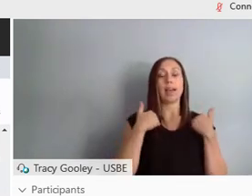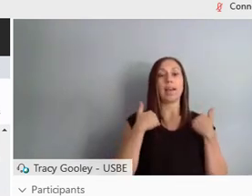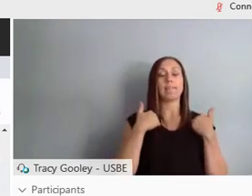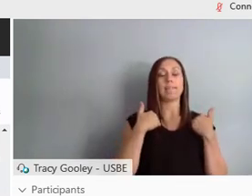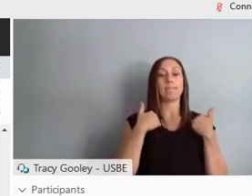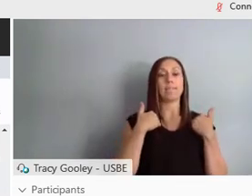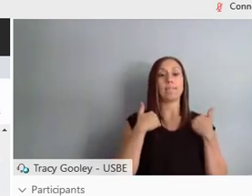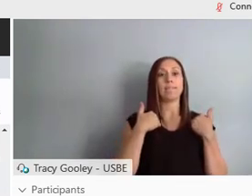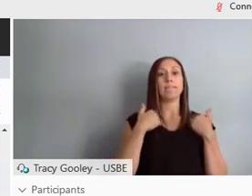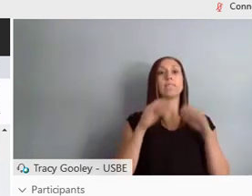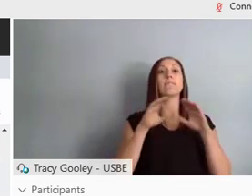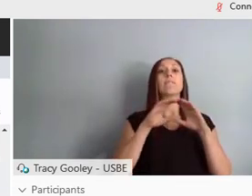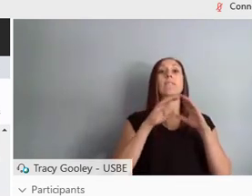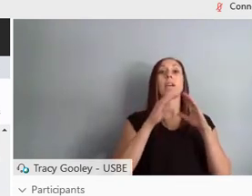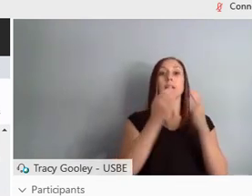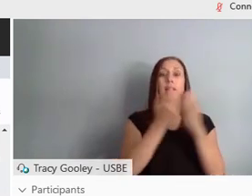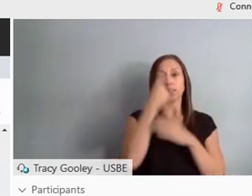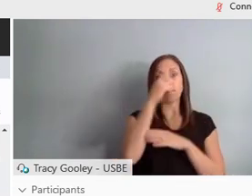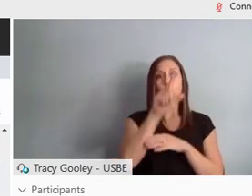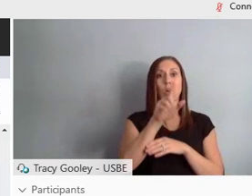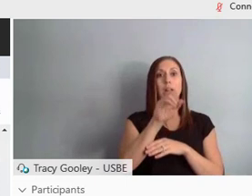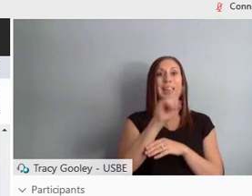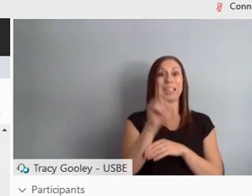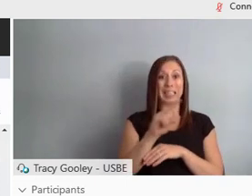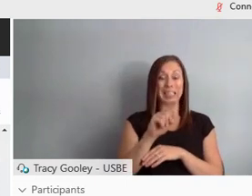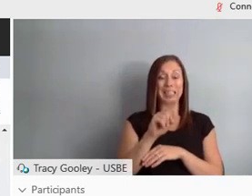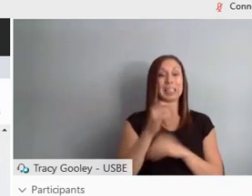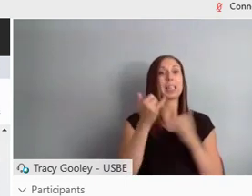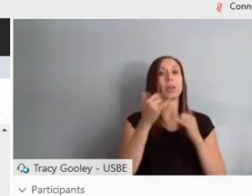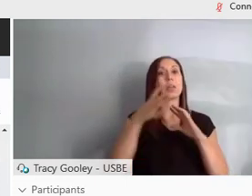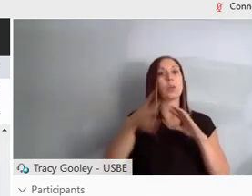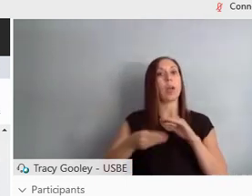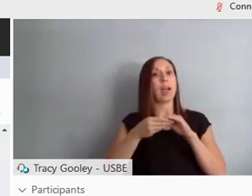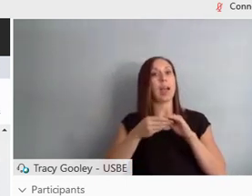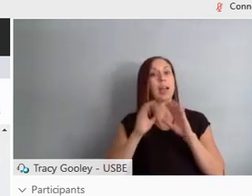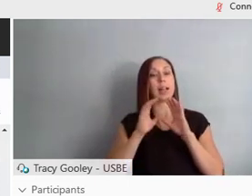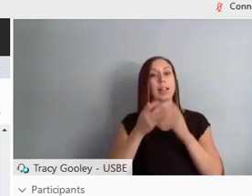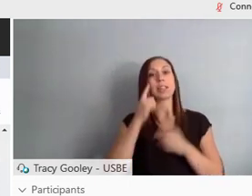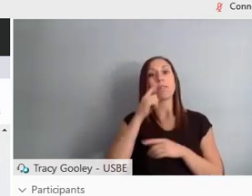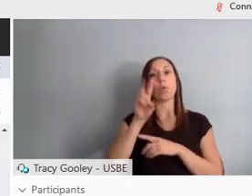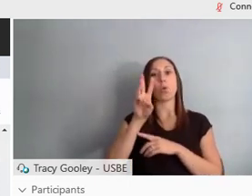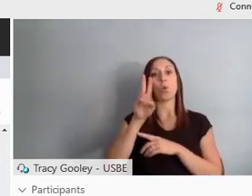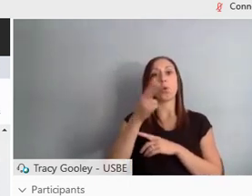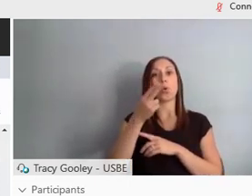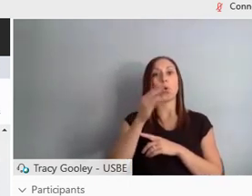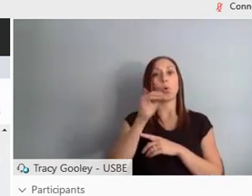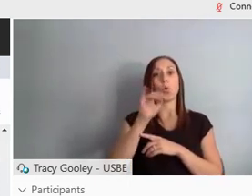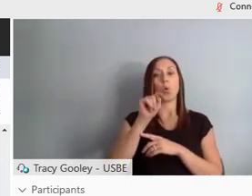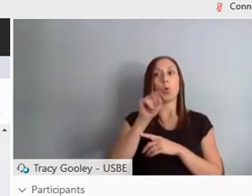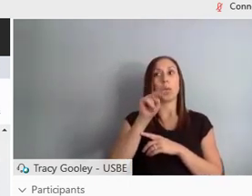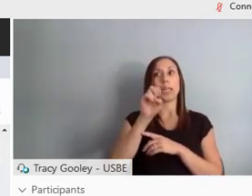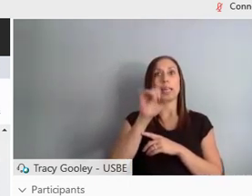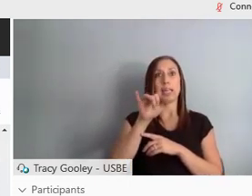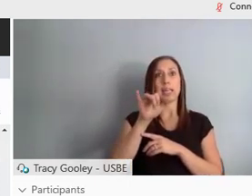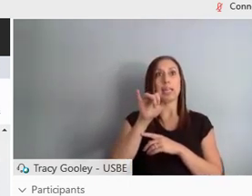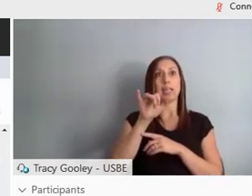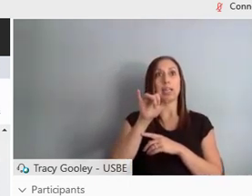class for Liz. Now I need a class for Whitney's